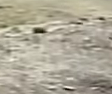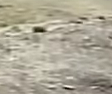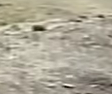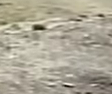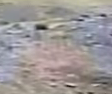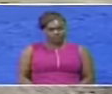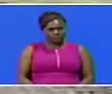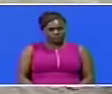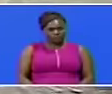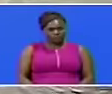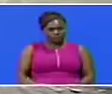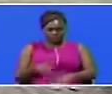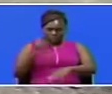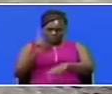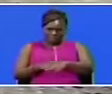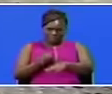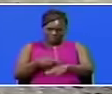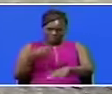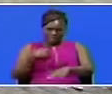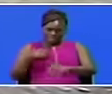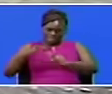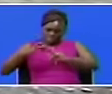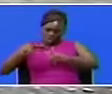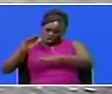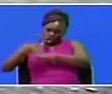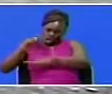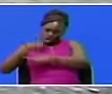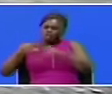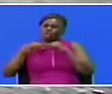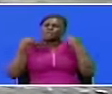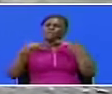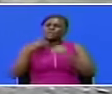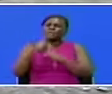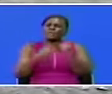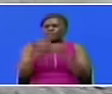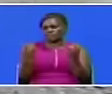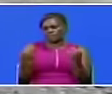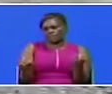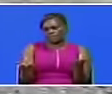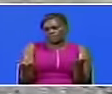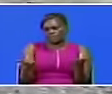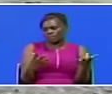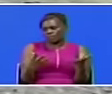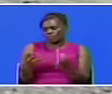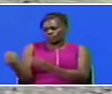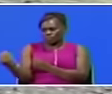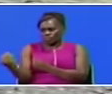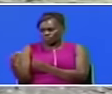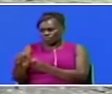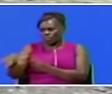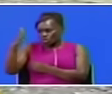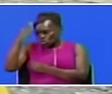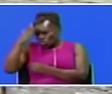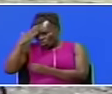The time I was looking for pastor for all those years, angenichukua twende Embakasi Ranching so that we